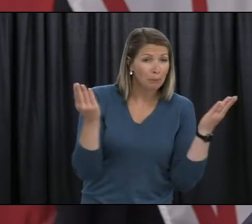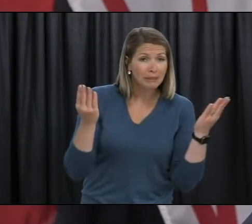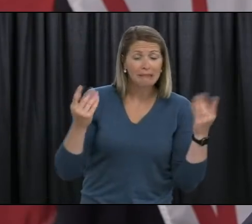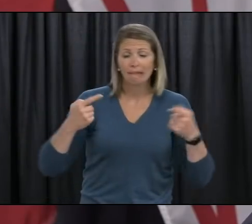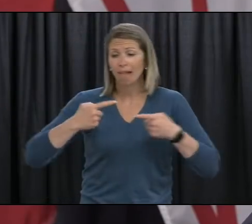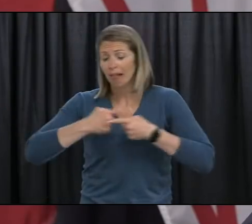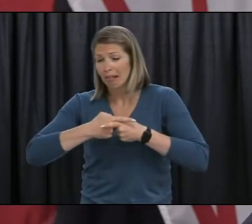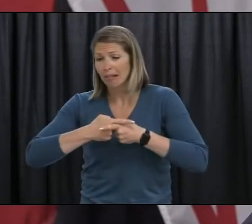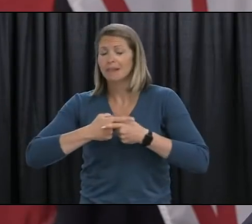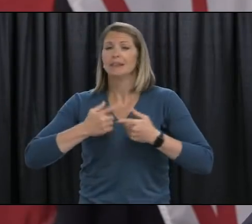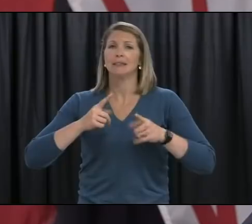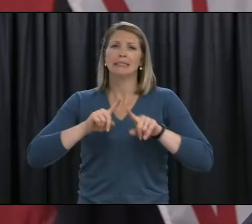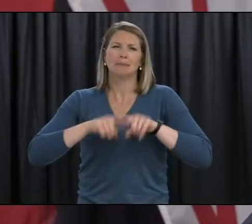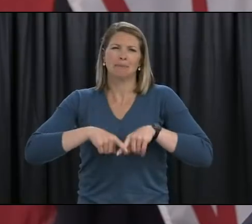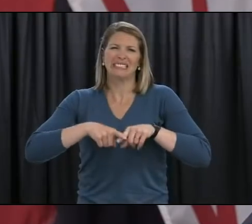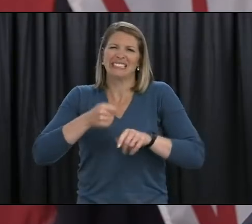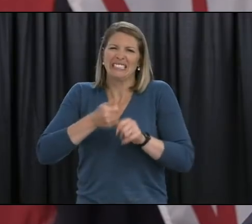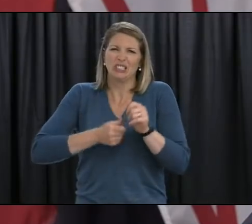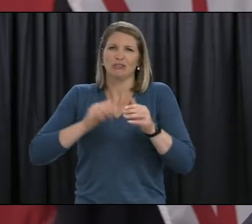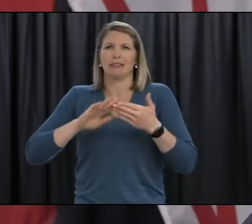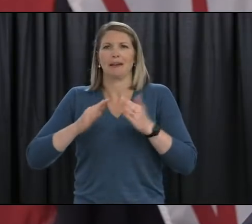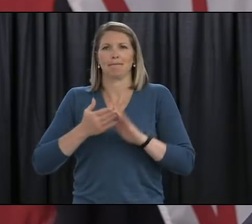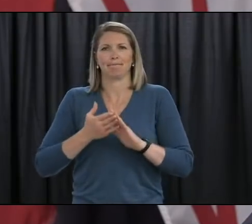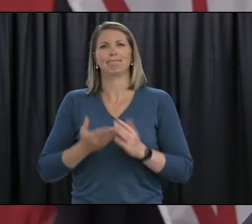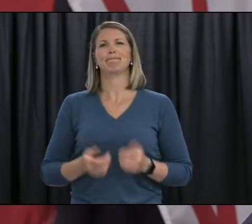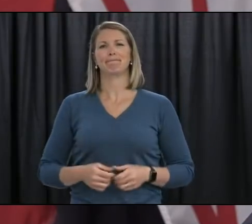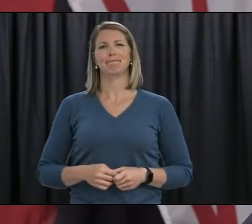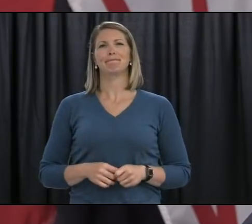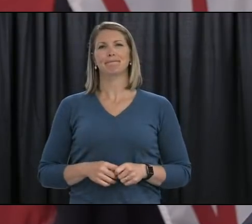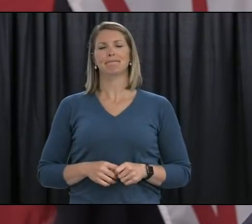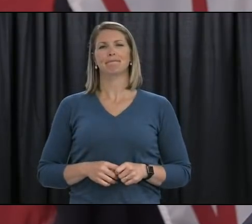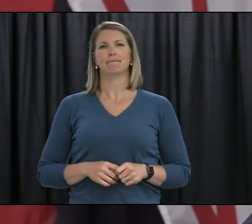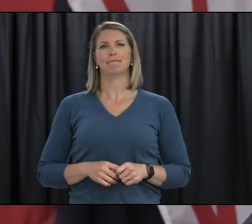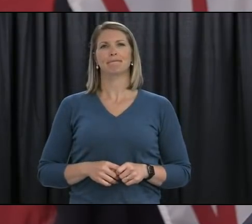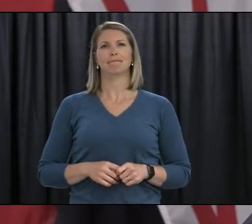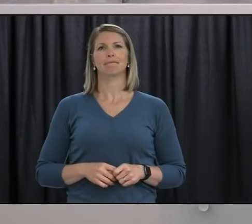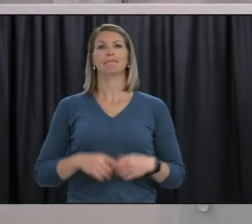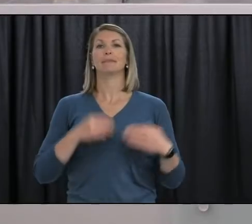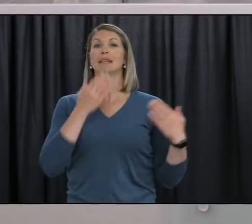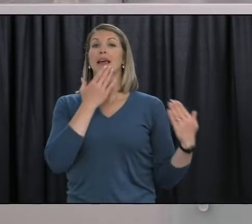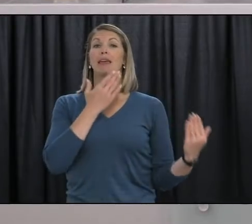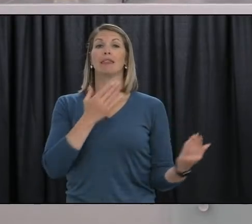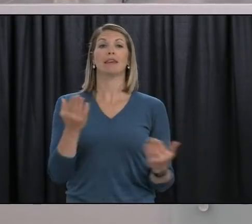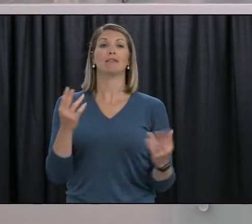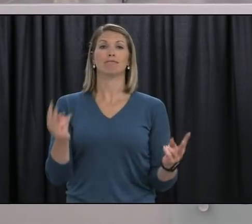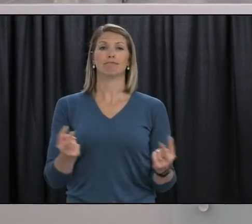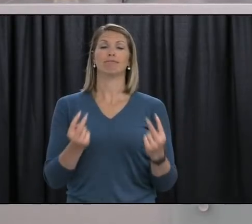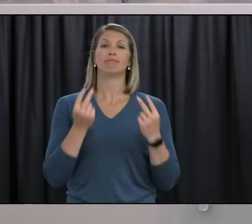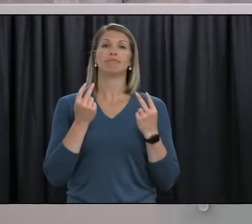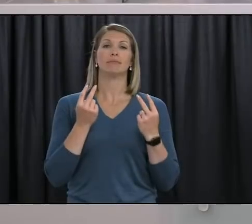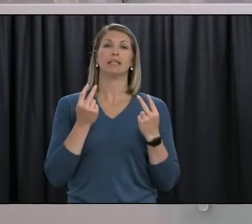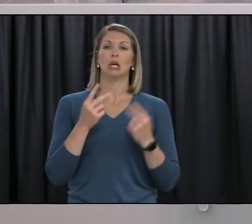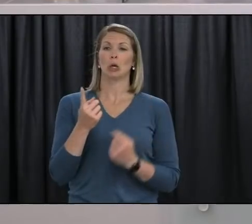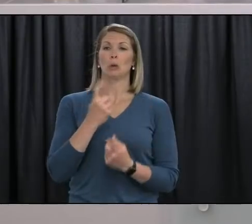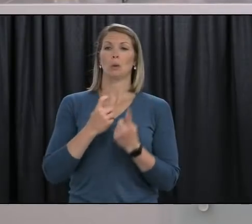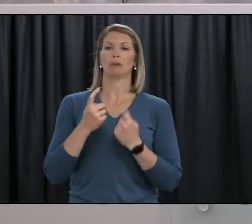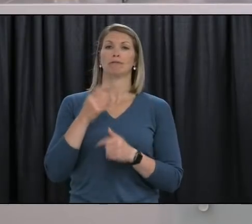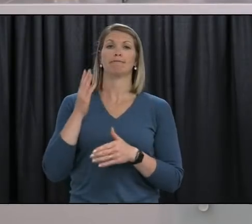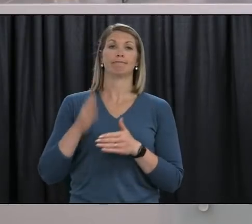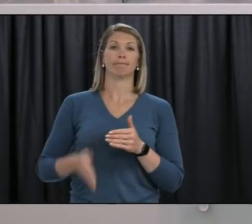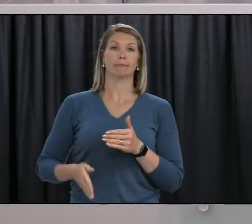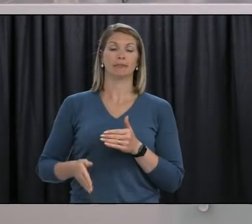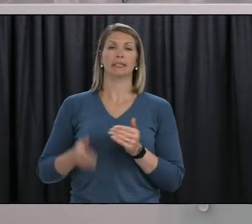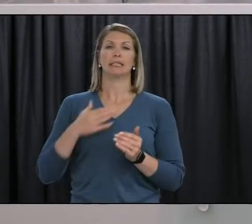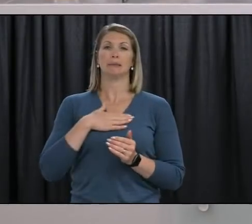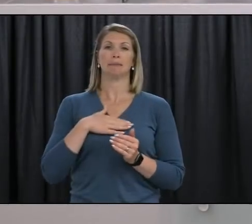in those communities. Thank you. Thank you very much for tuning in. The time for questions has ended. Please join